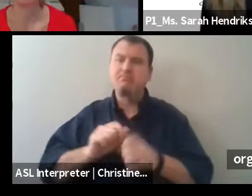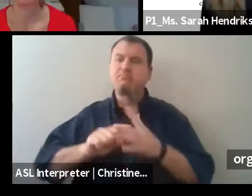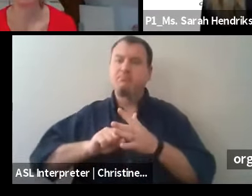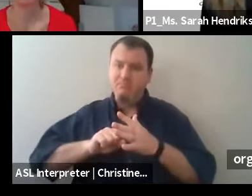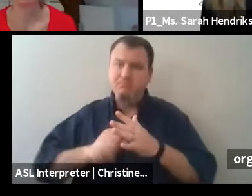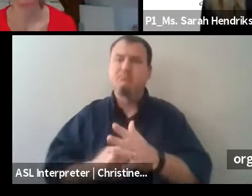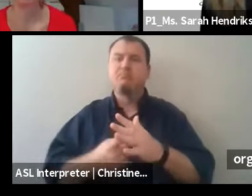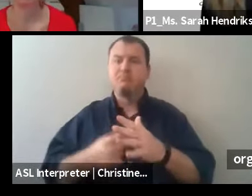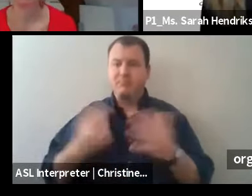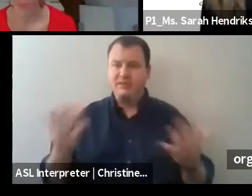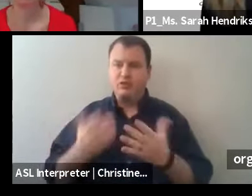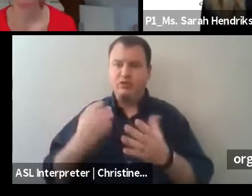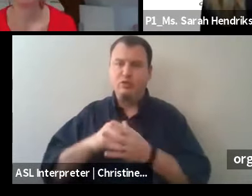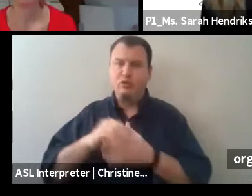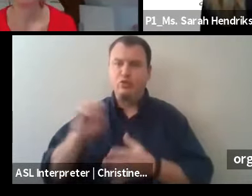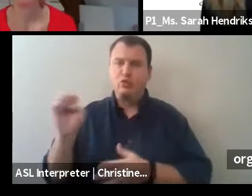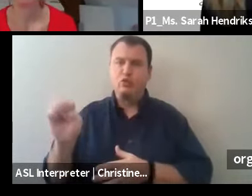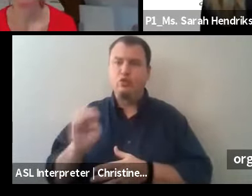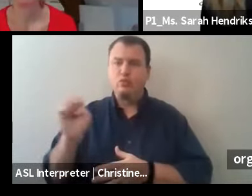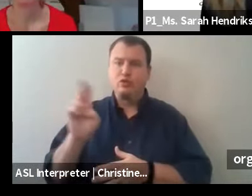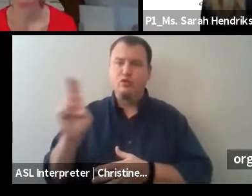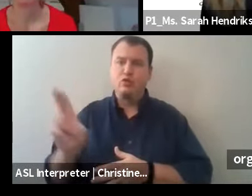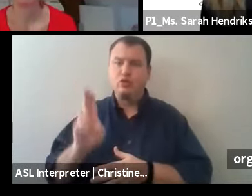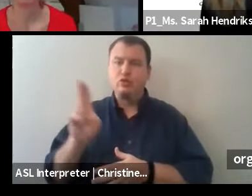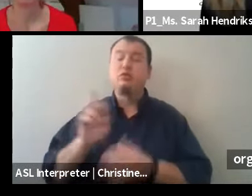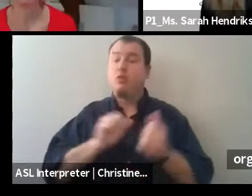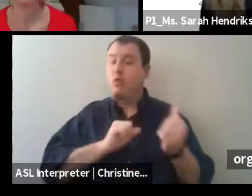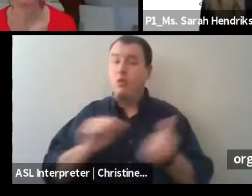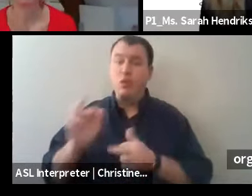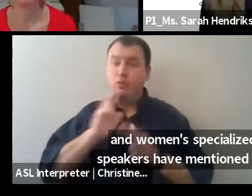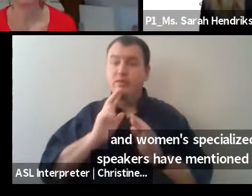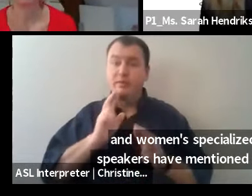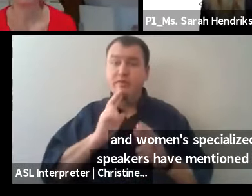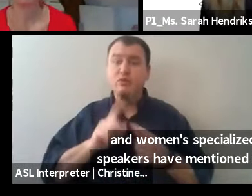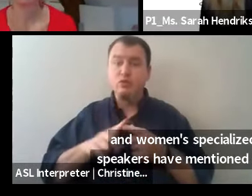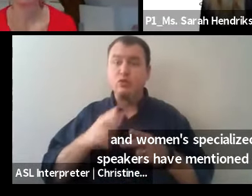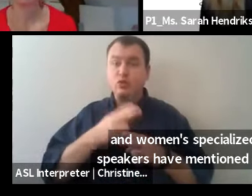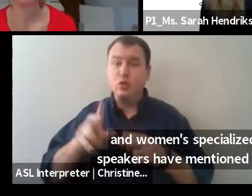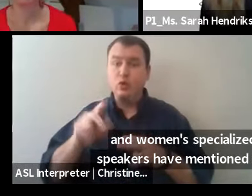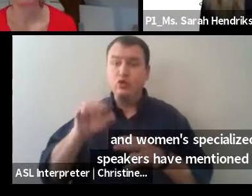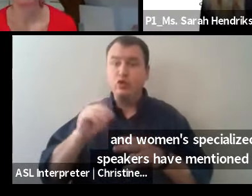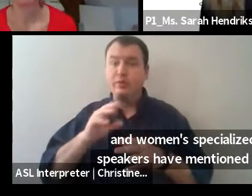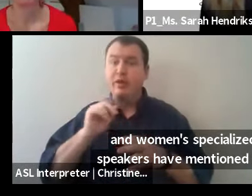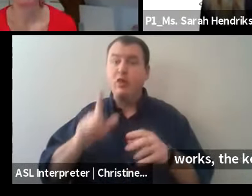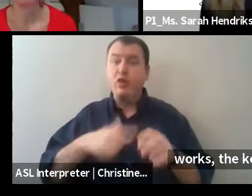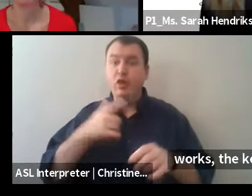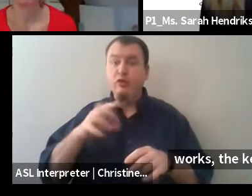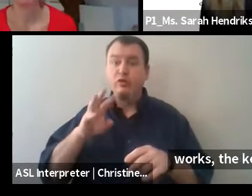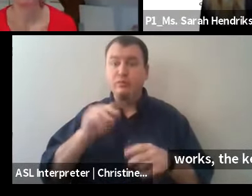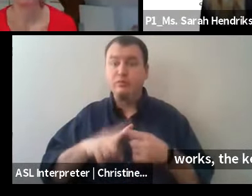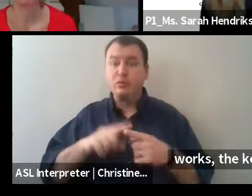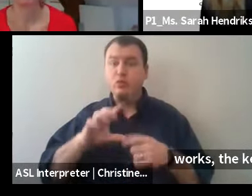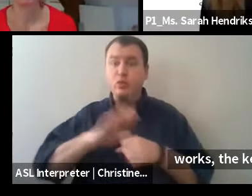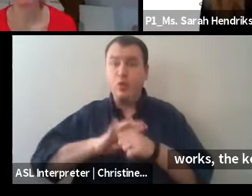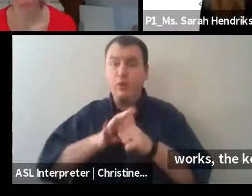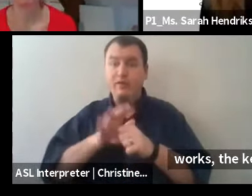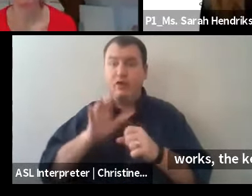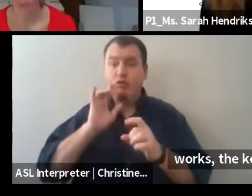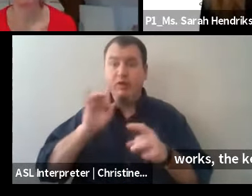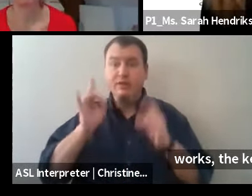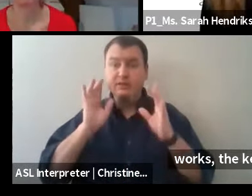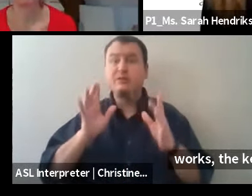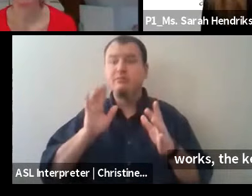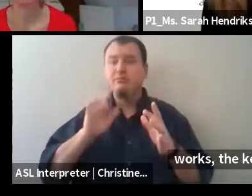Union. All responses to the short term and the long term to COVID crisis must ensure the voice of women and